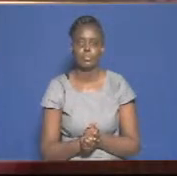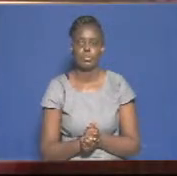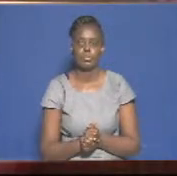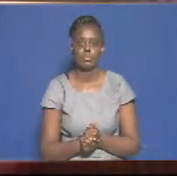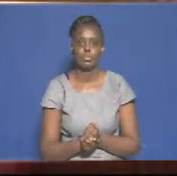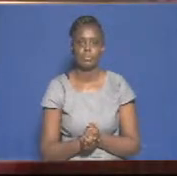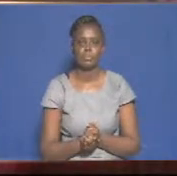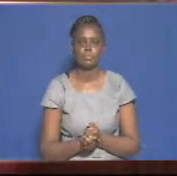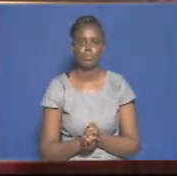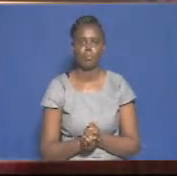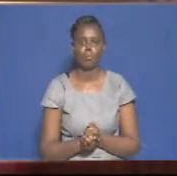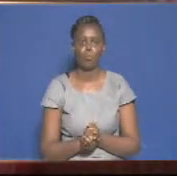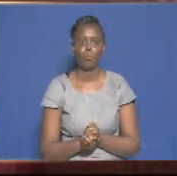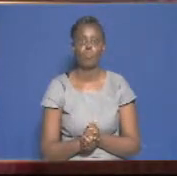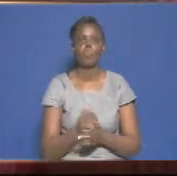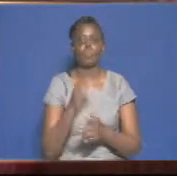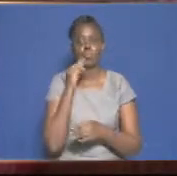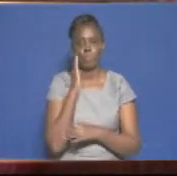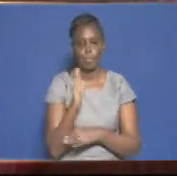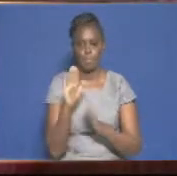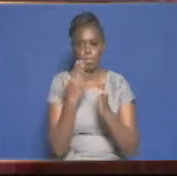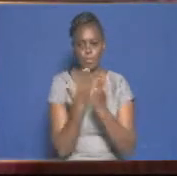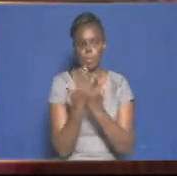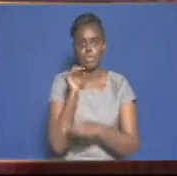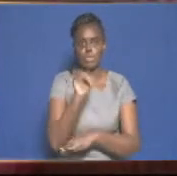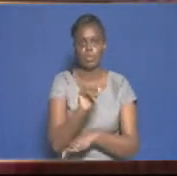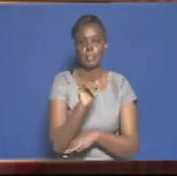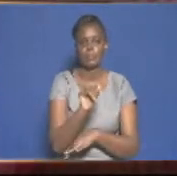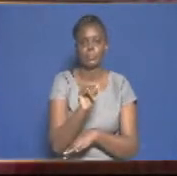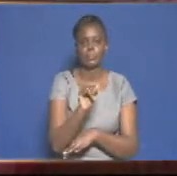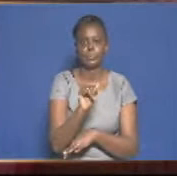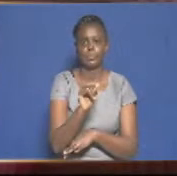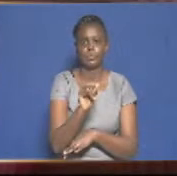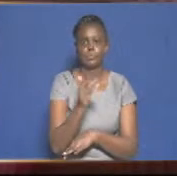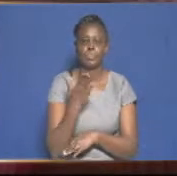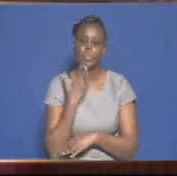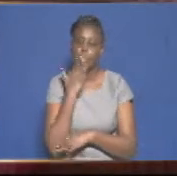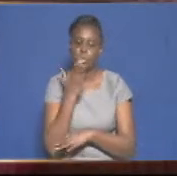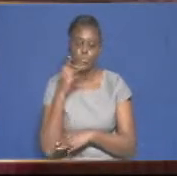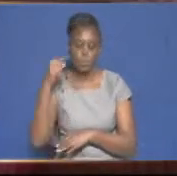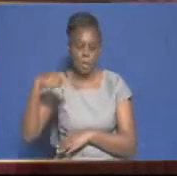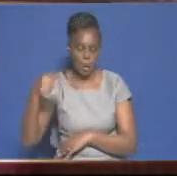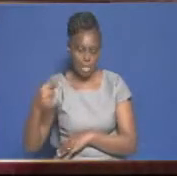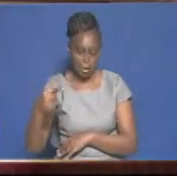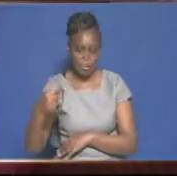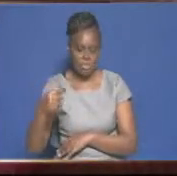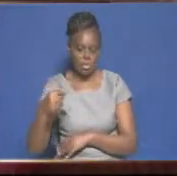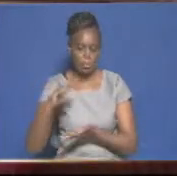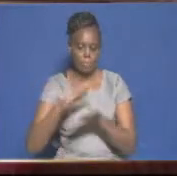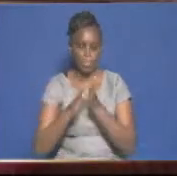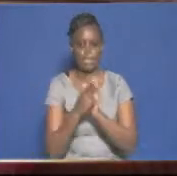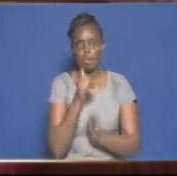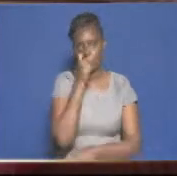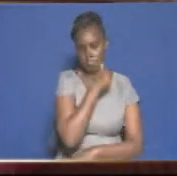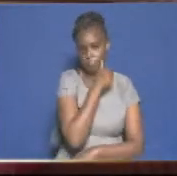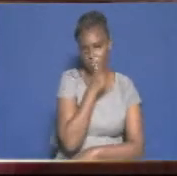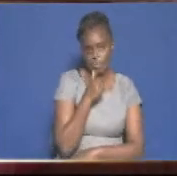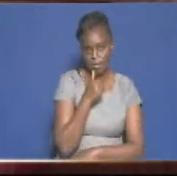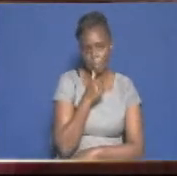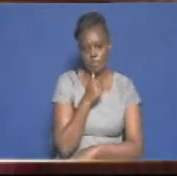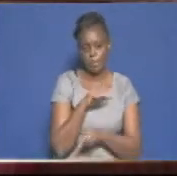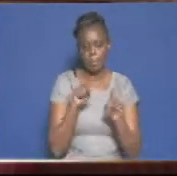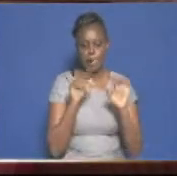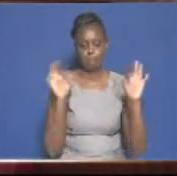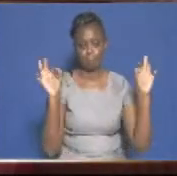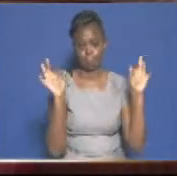Which, Mr. Speaker, proposed that the sugar industries would be privatized. Surprisingly, Mr.